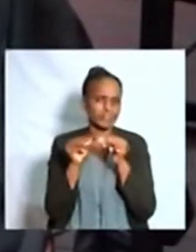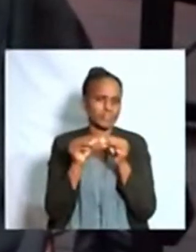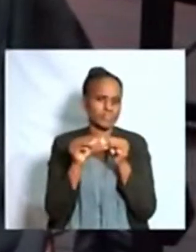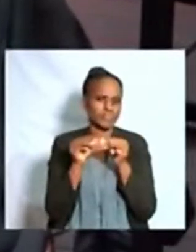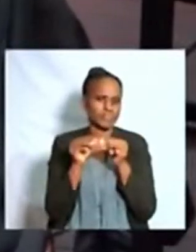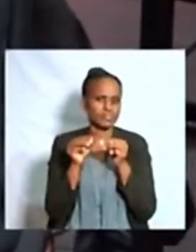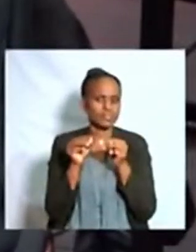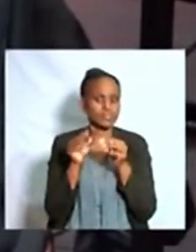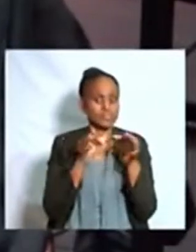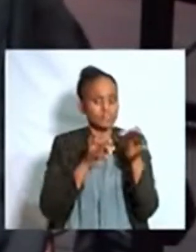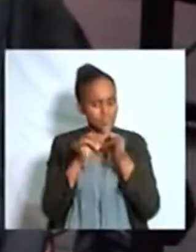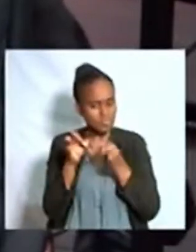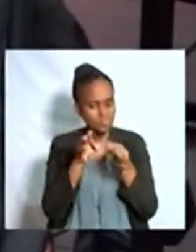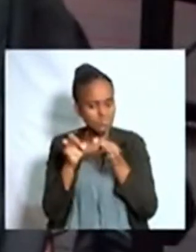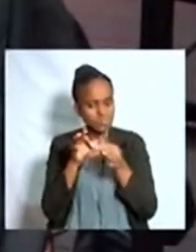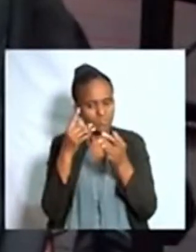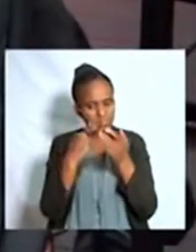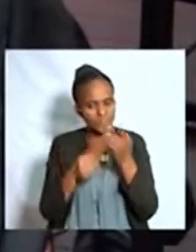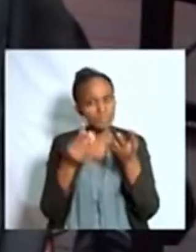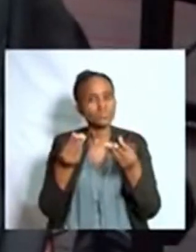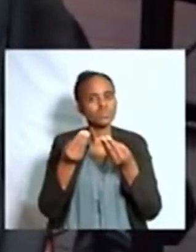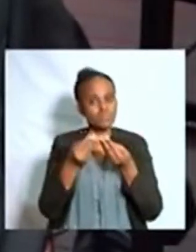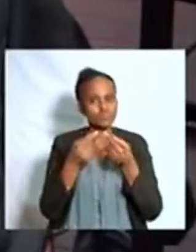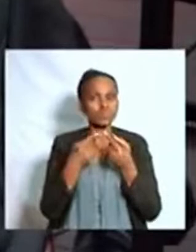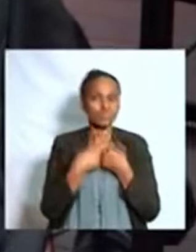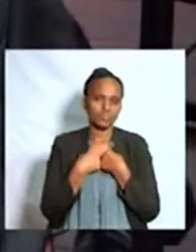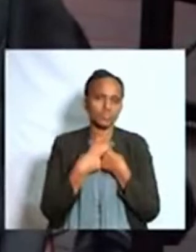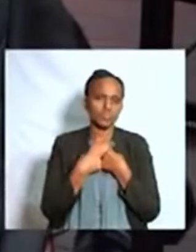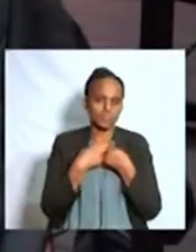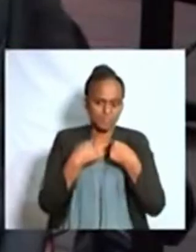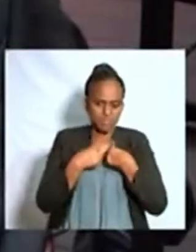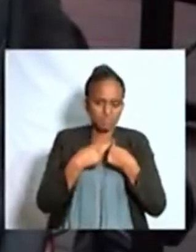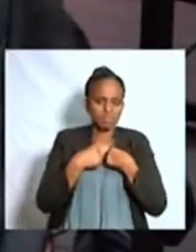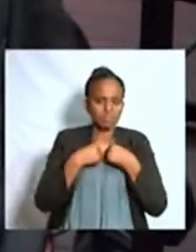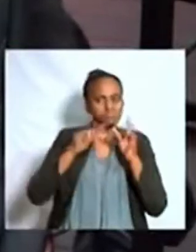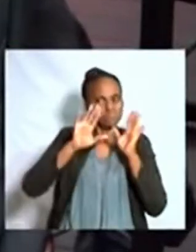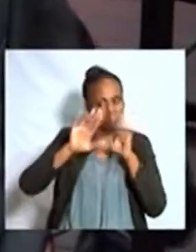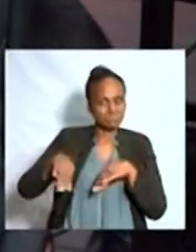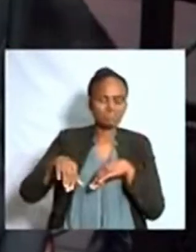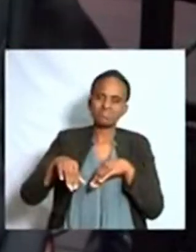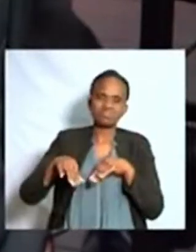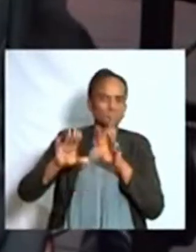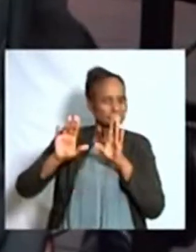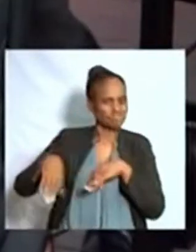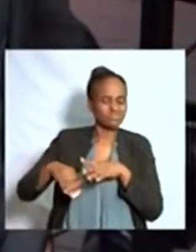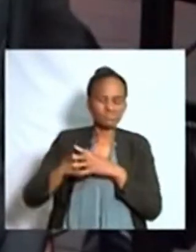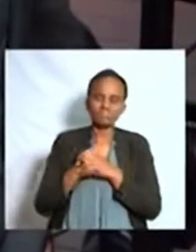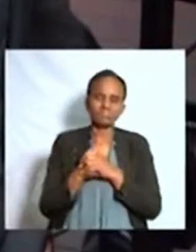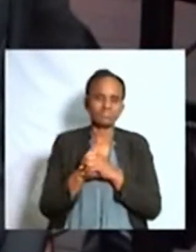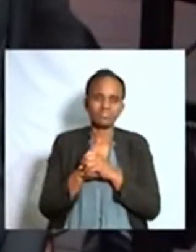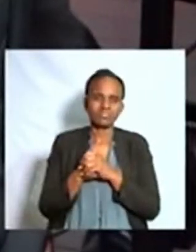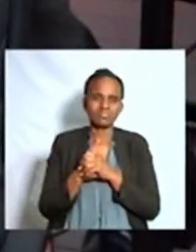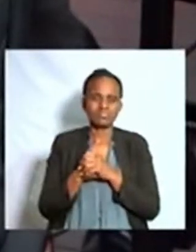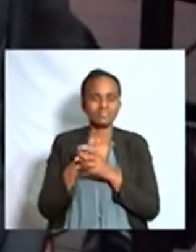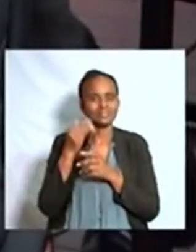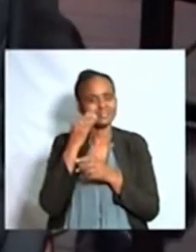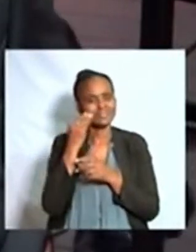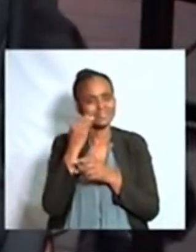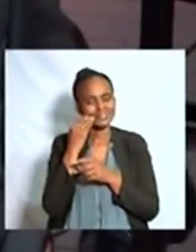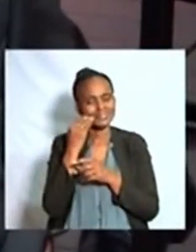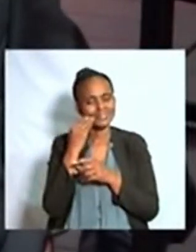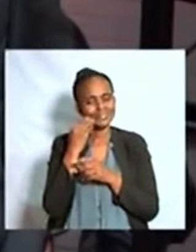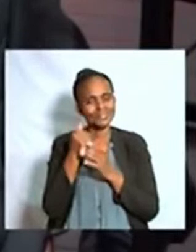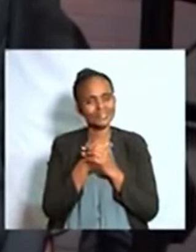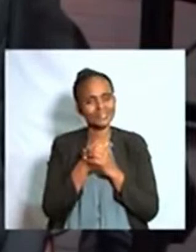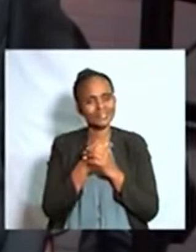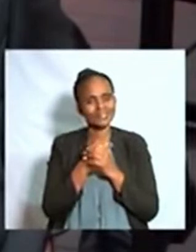the explanation I'm giving is what I was given, so I had to let it pass. And no, I